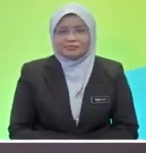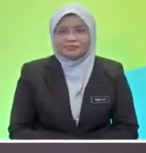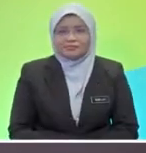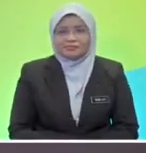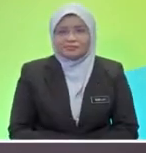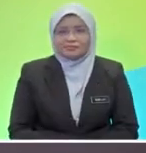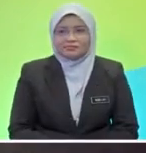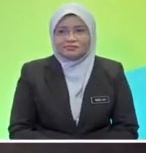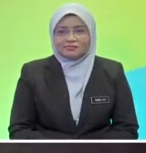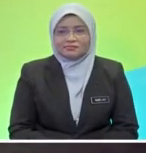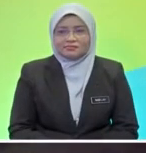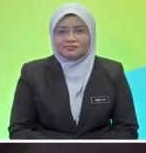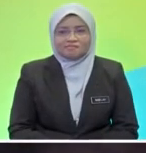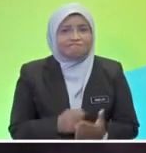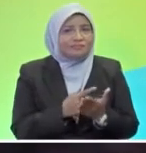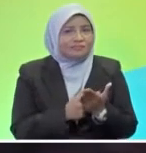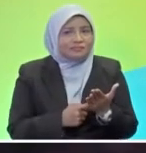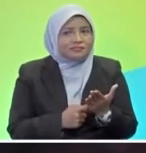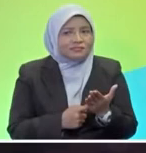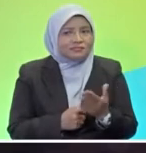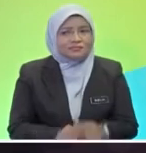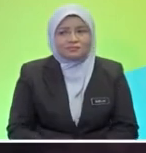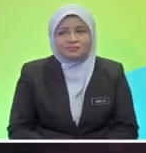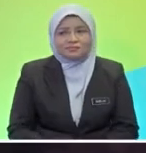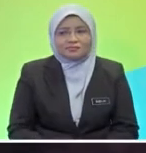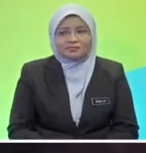gallop, Shafiqah? Okay, I'll try.